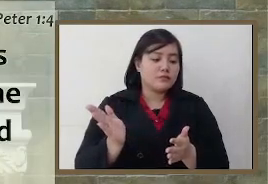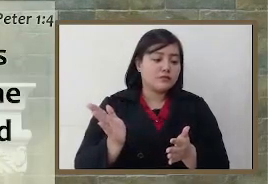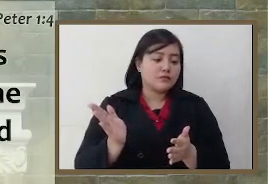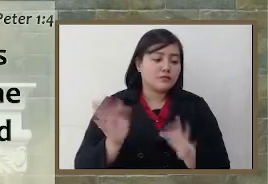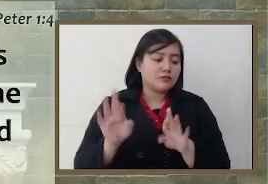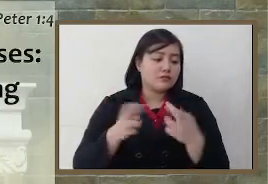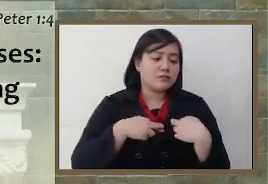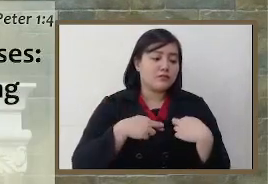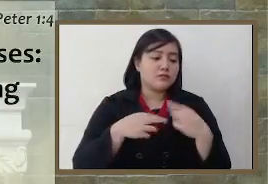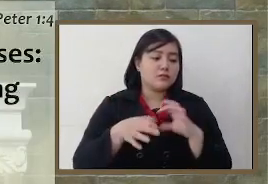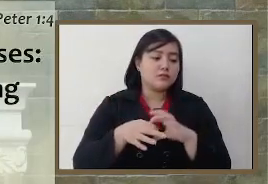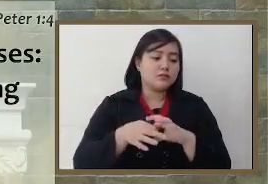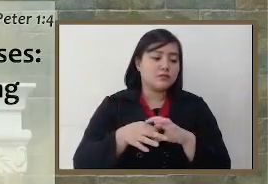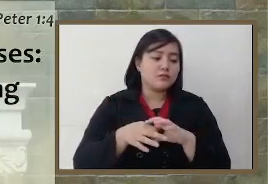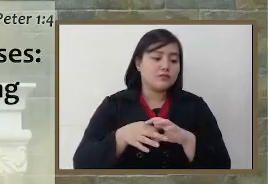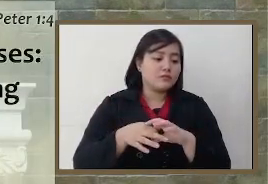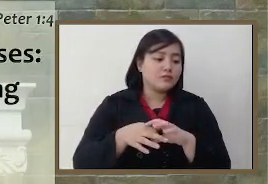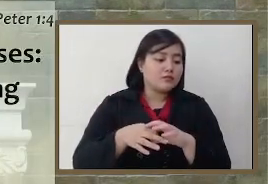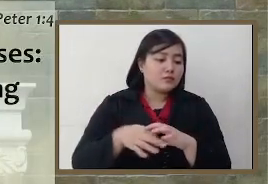nature. Underline